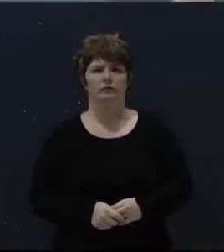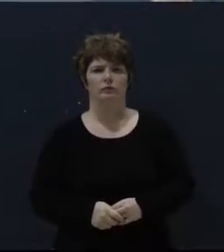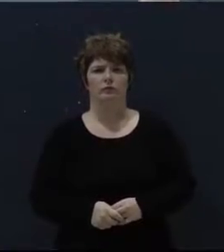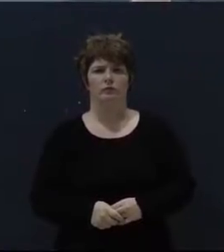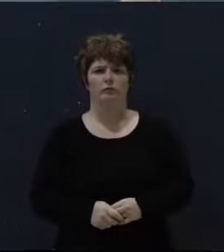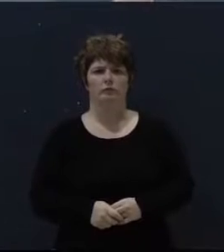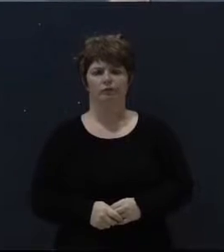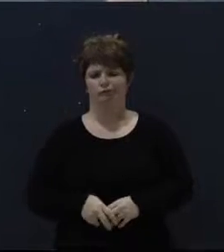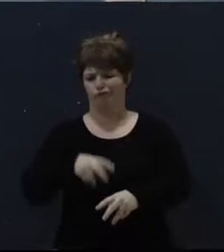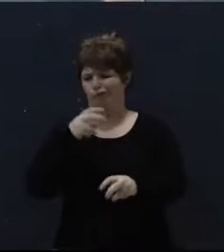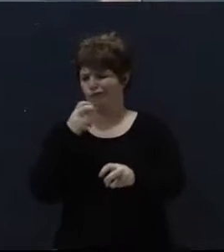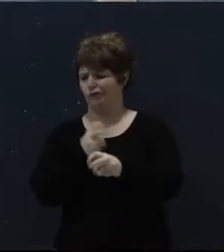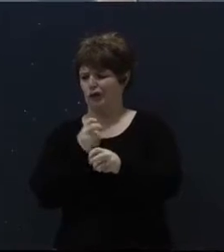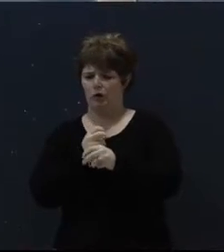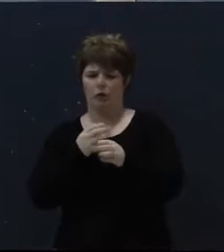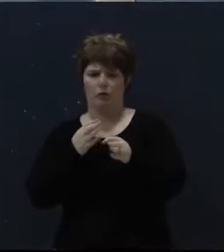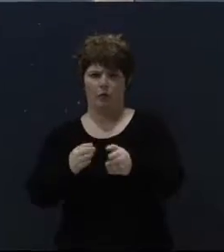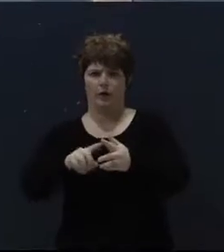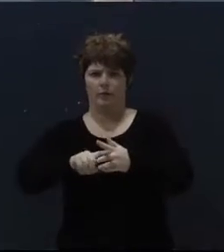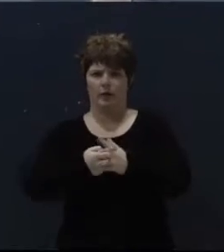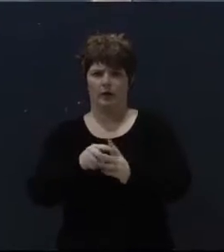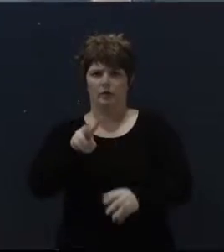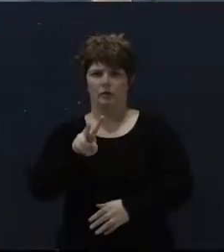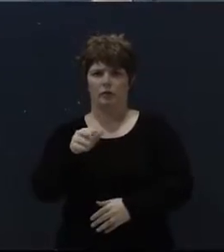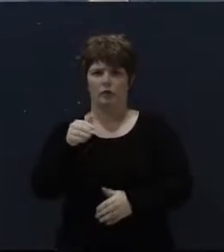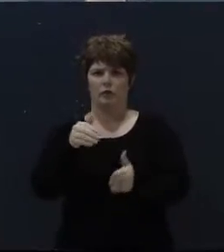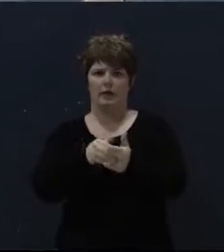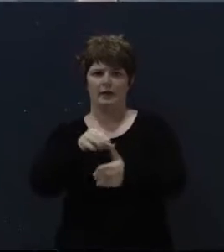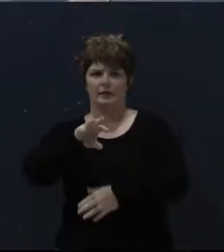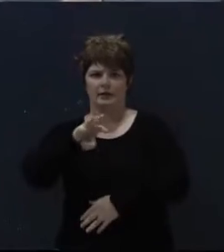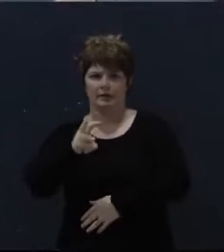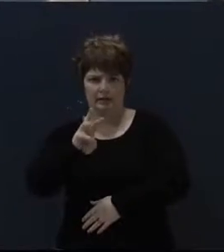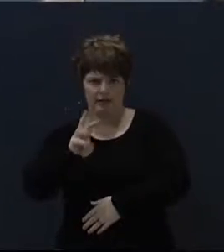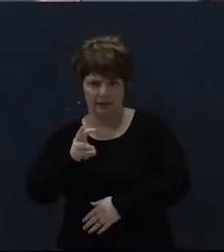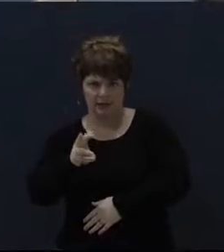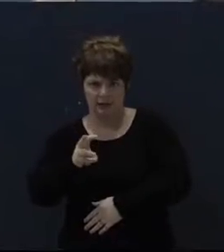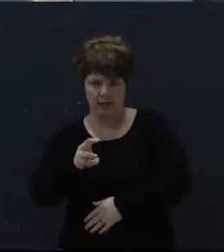Kind of rough way to start 2016. Too worldly.